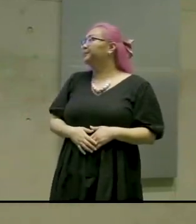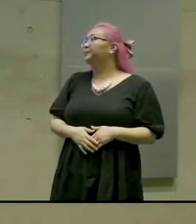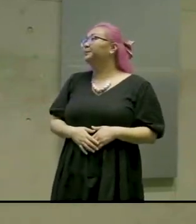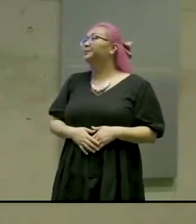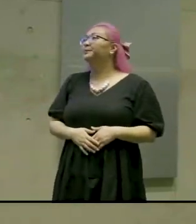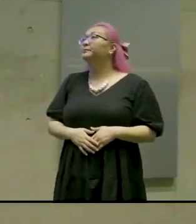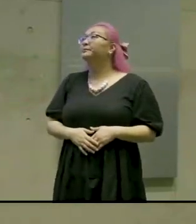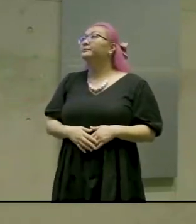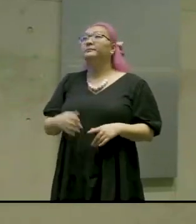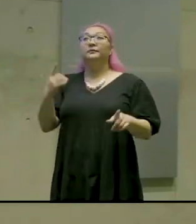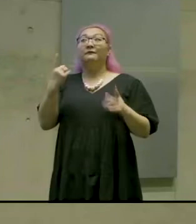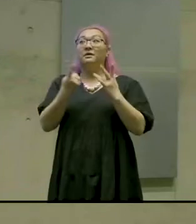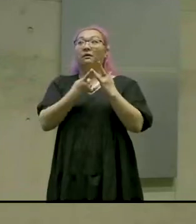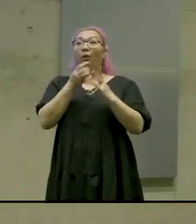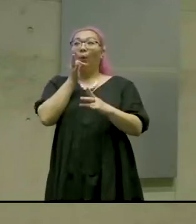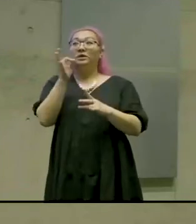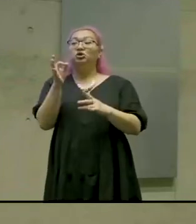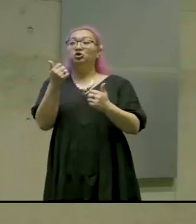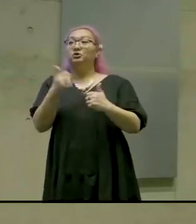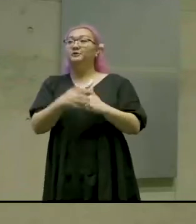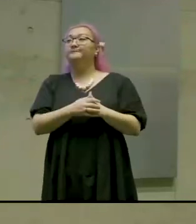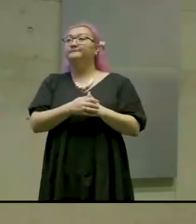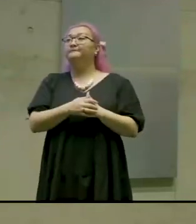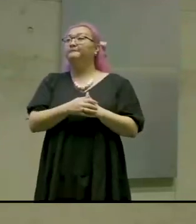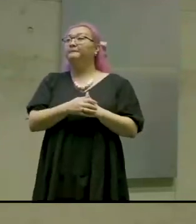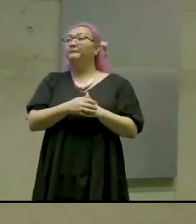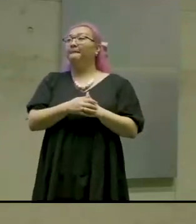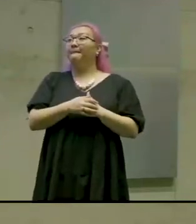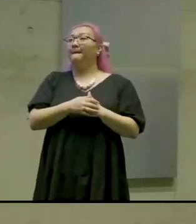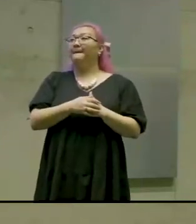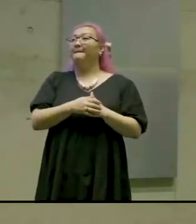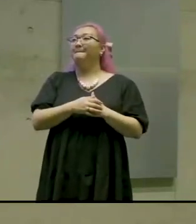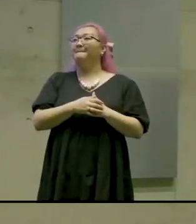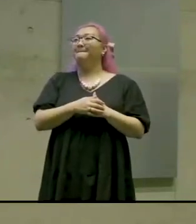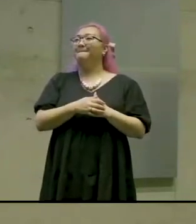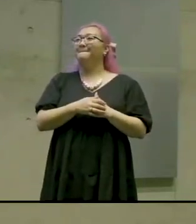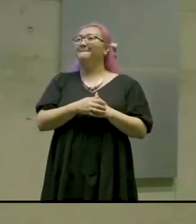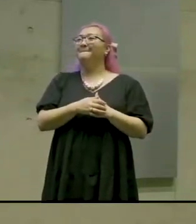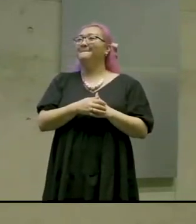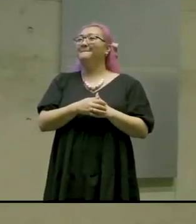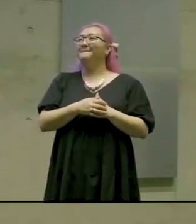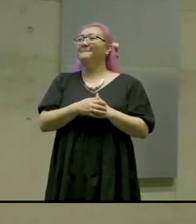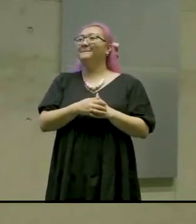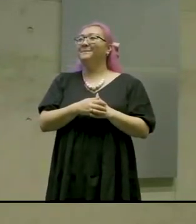I think I saw another question. Sorry, you're further away.